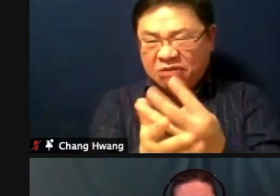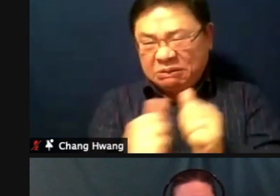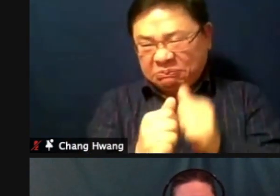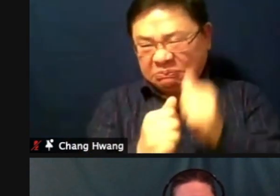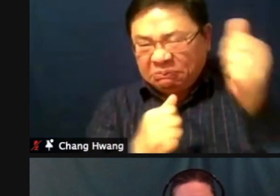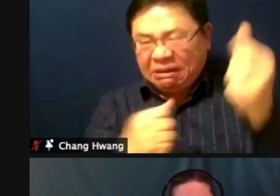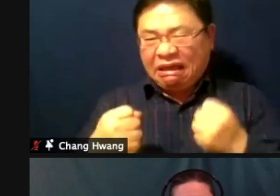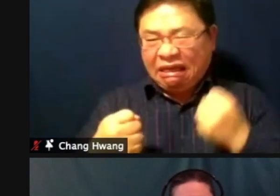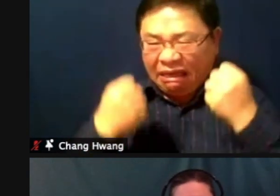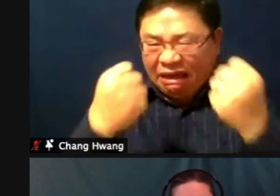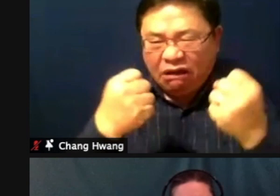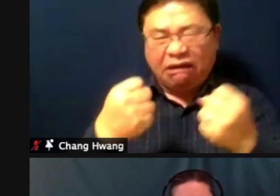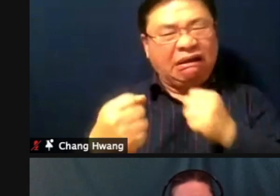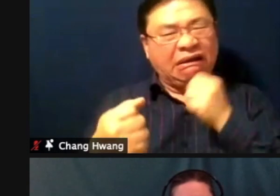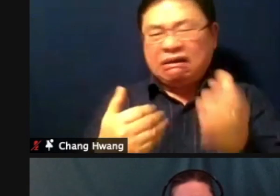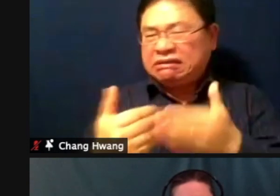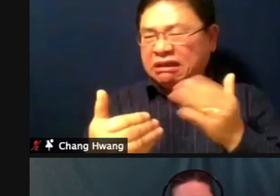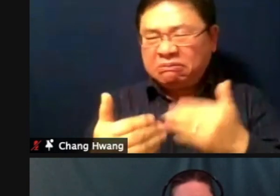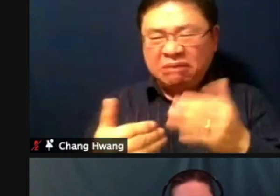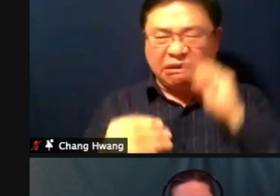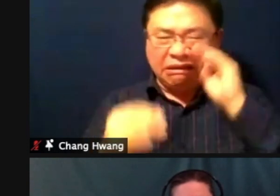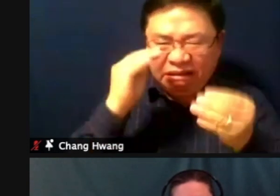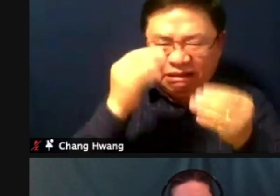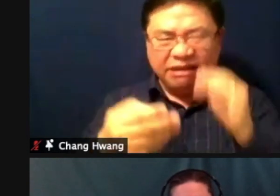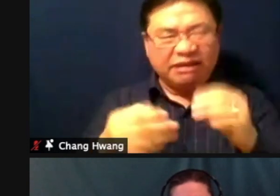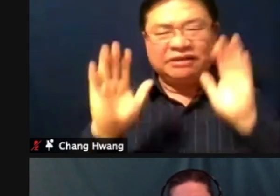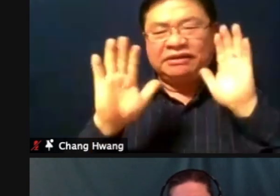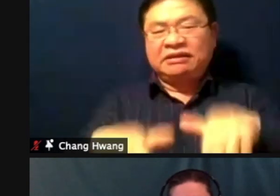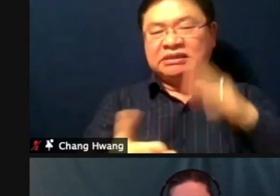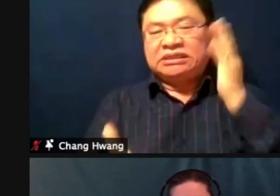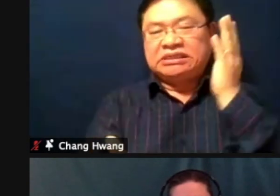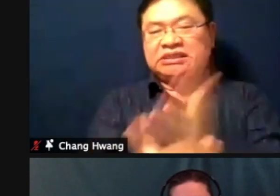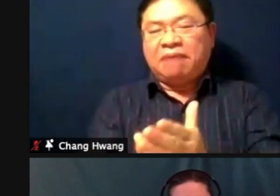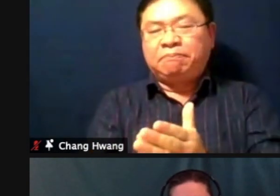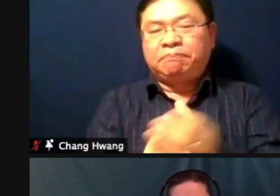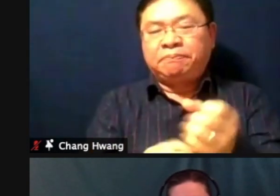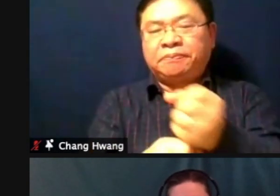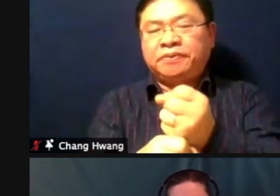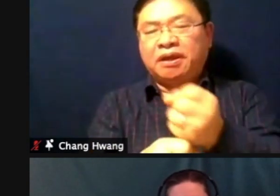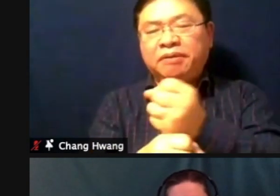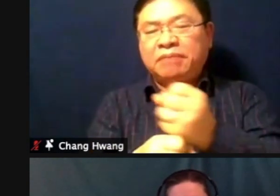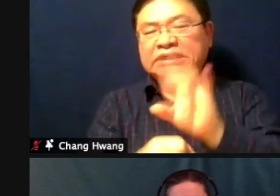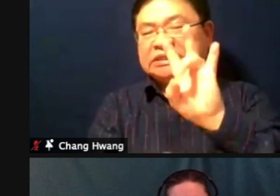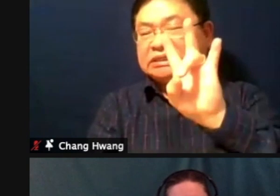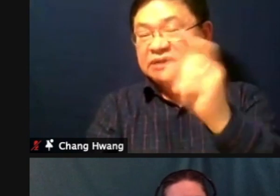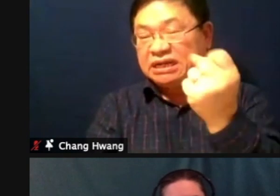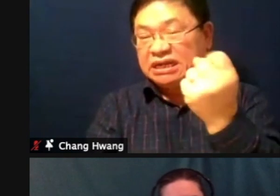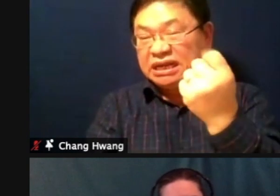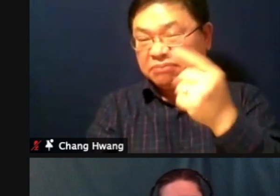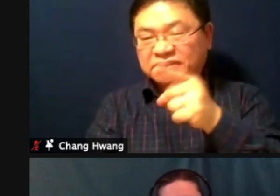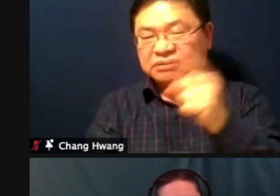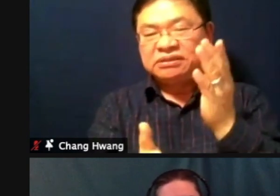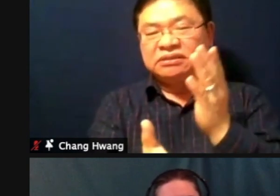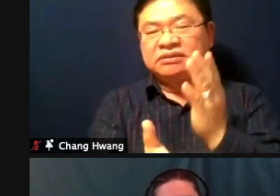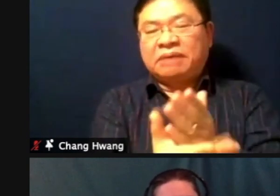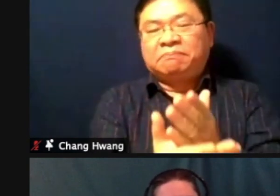make sure that I uh, made it through the 4-hour drive. And it's not easy to spend a solid 4 hours driving without anything